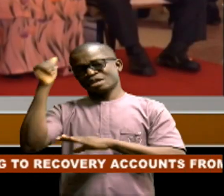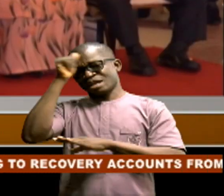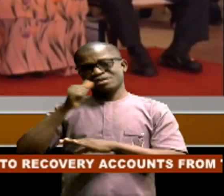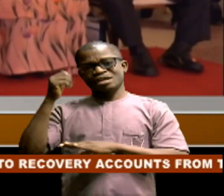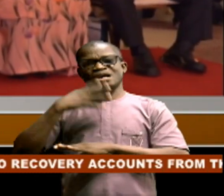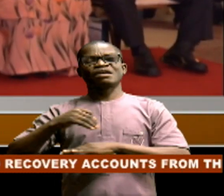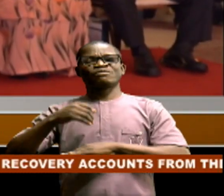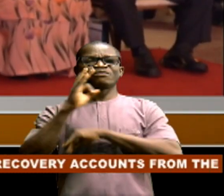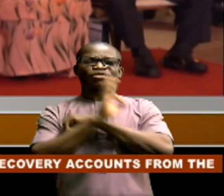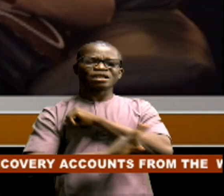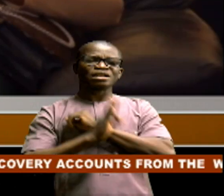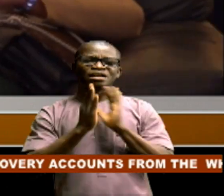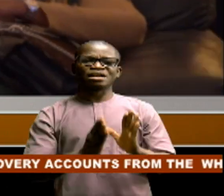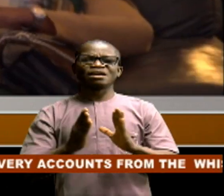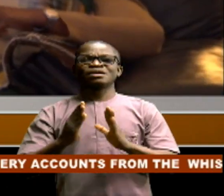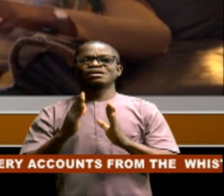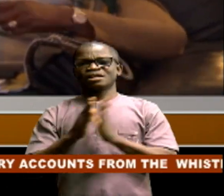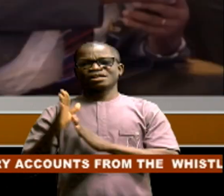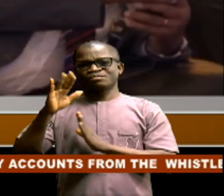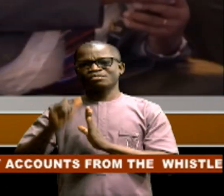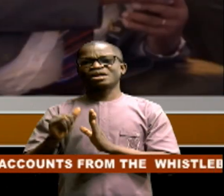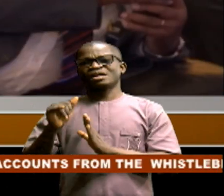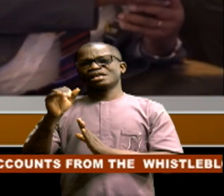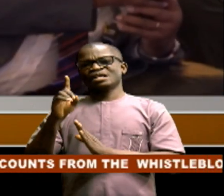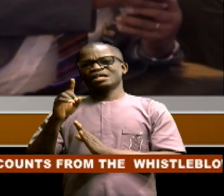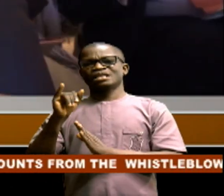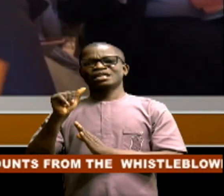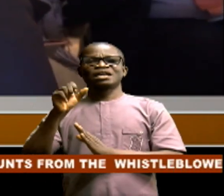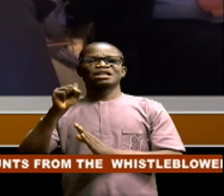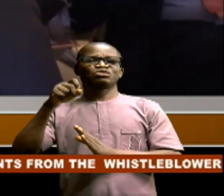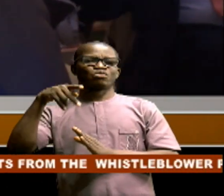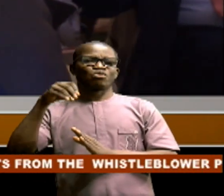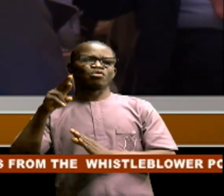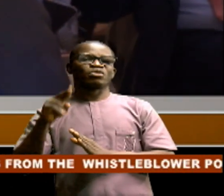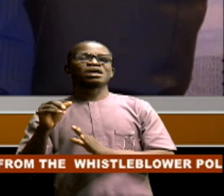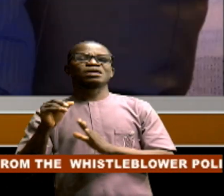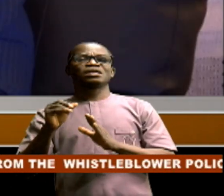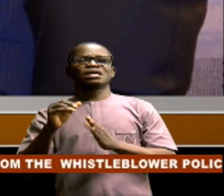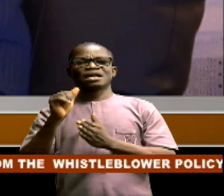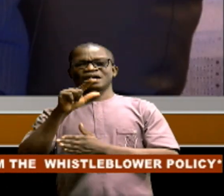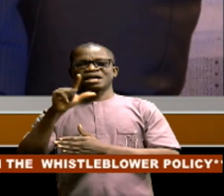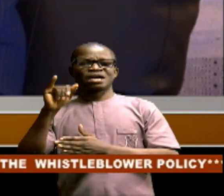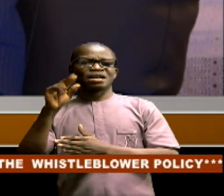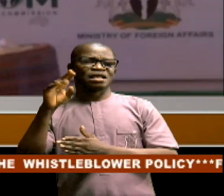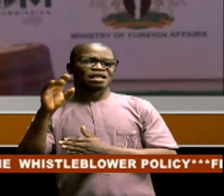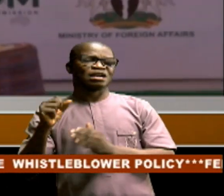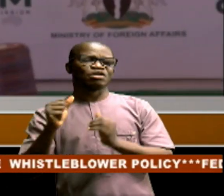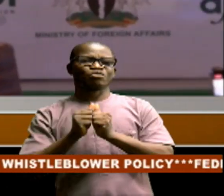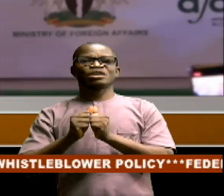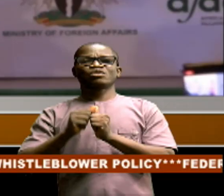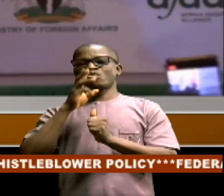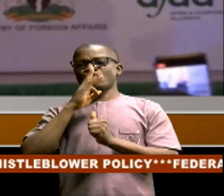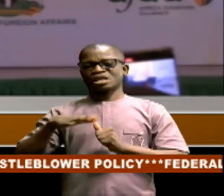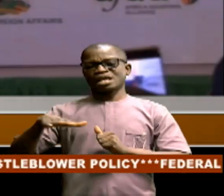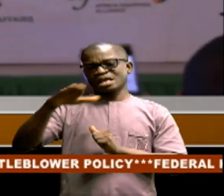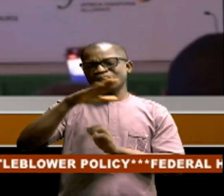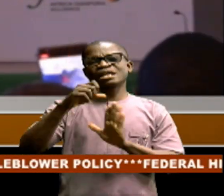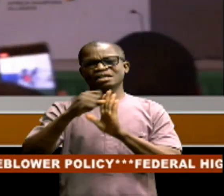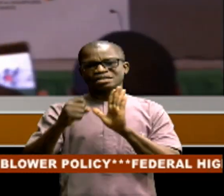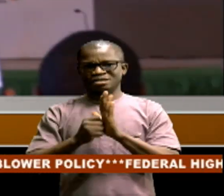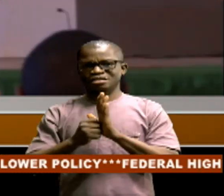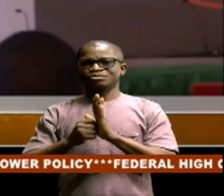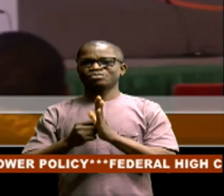is organized by the African Diaspora Alliance, the Organization of African, Caribbean and Pacific States, and the Nigerians in Diaspora